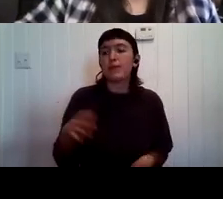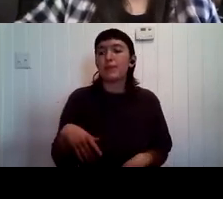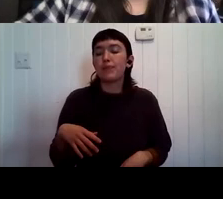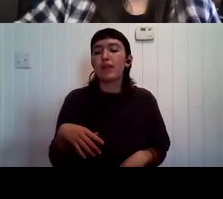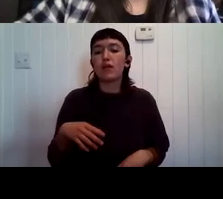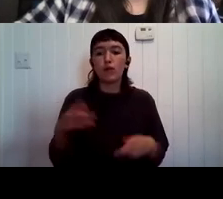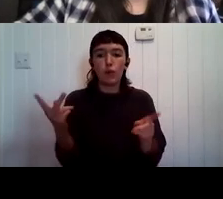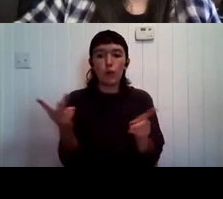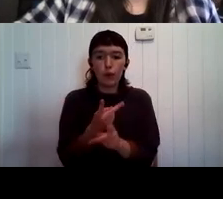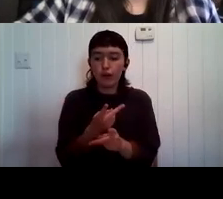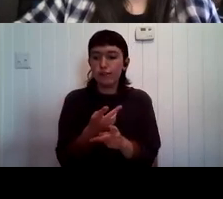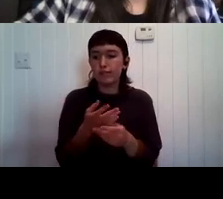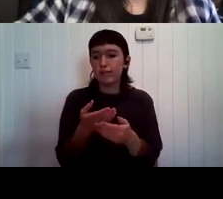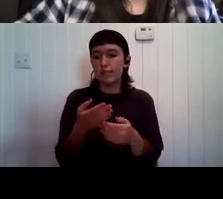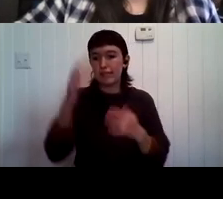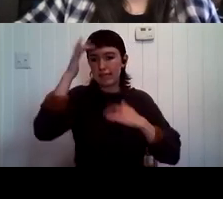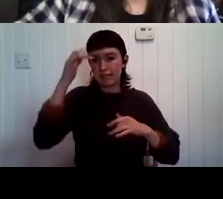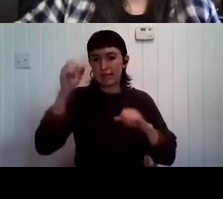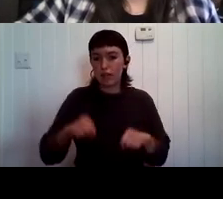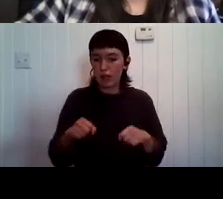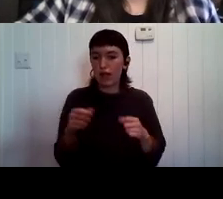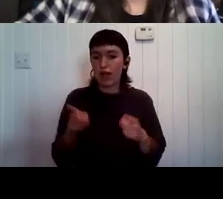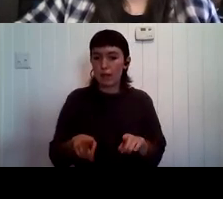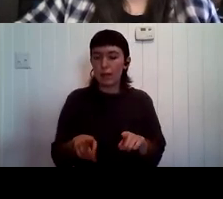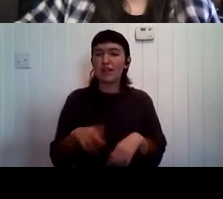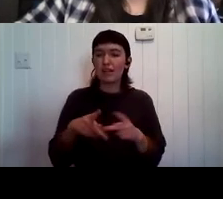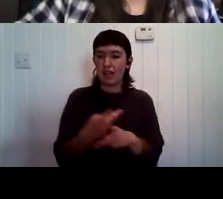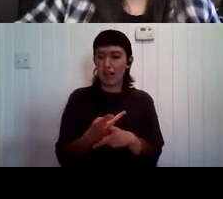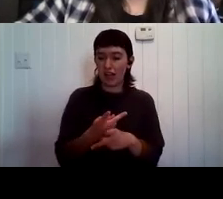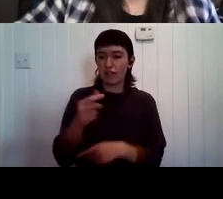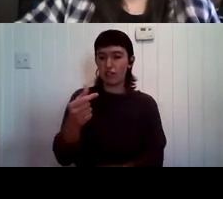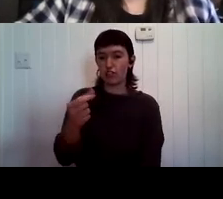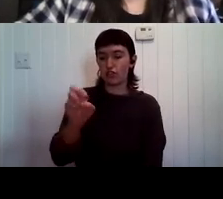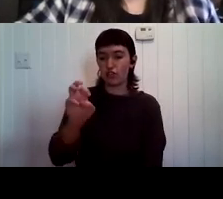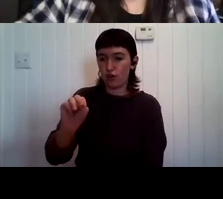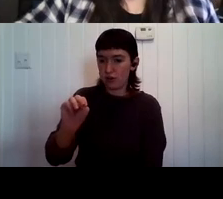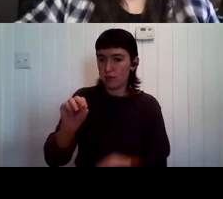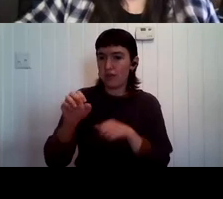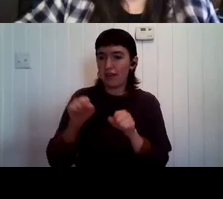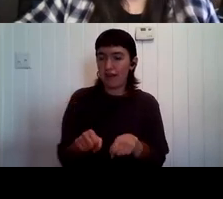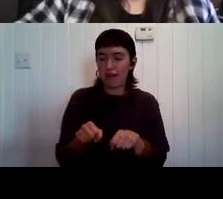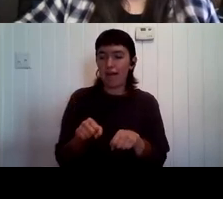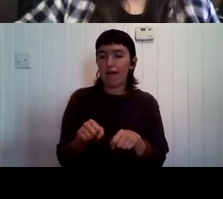get is a type of germ that can,